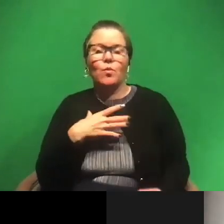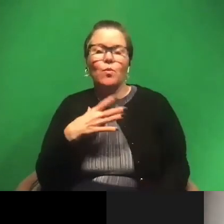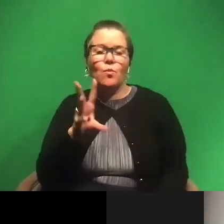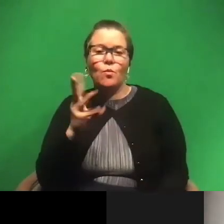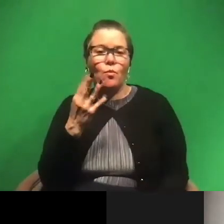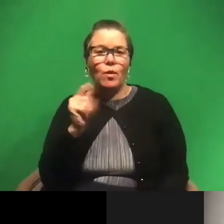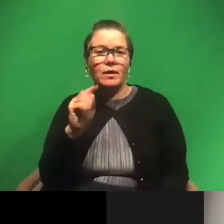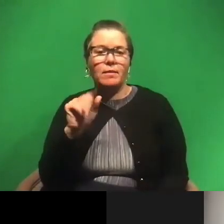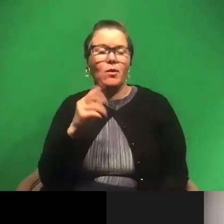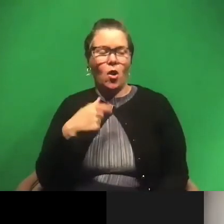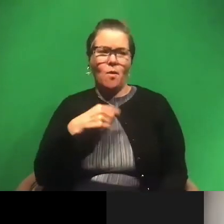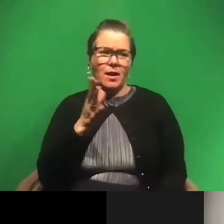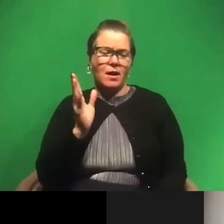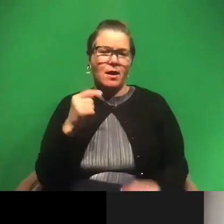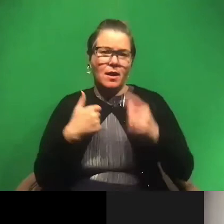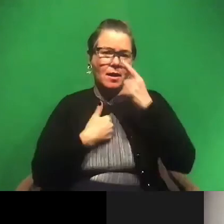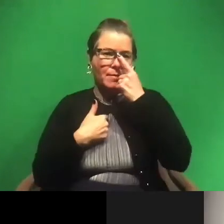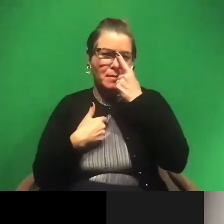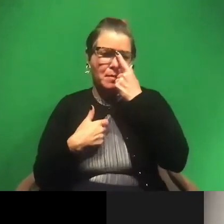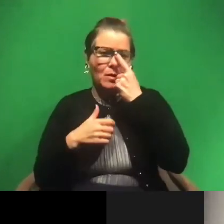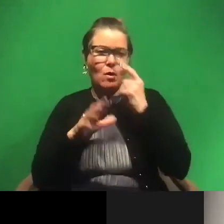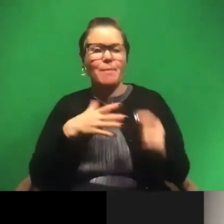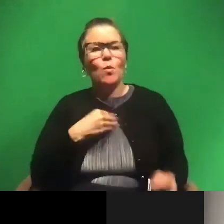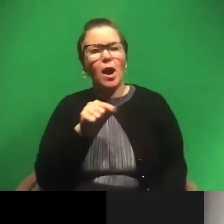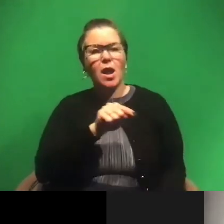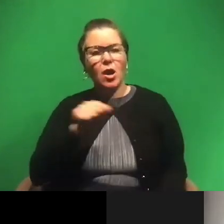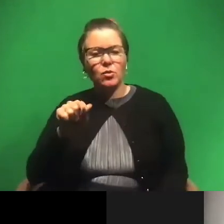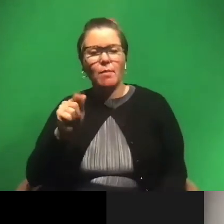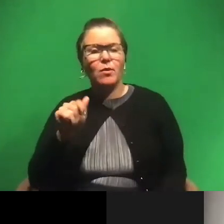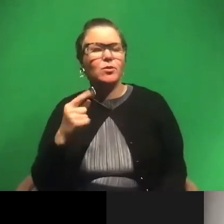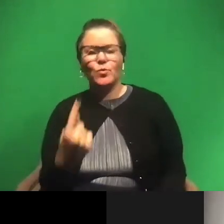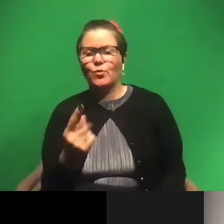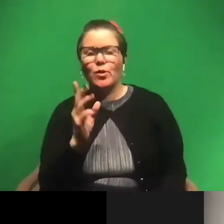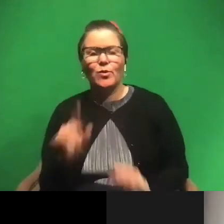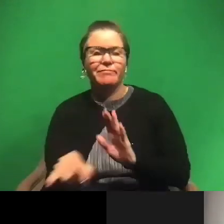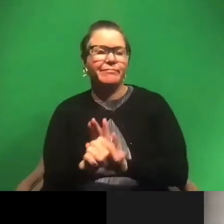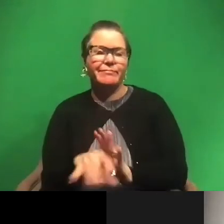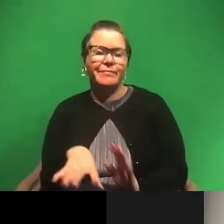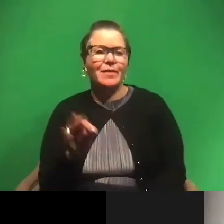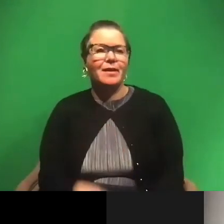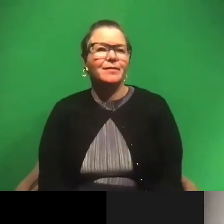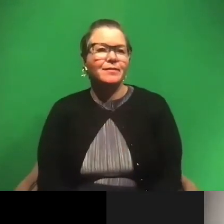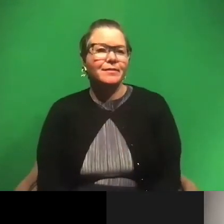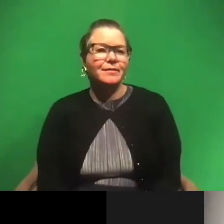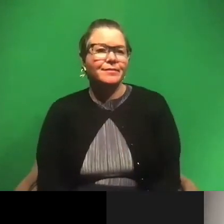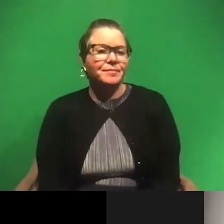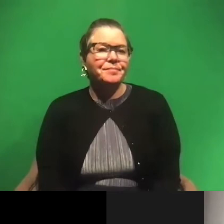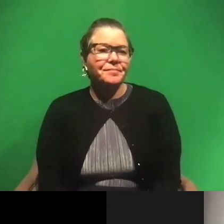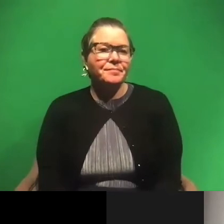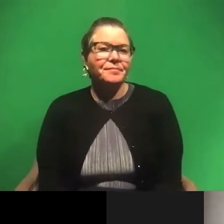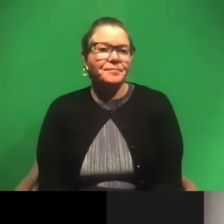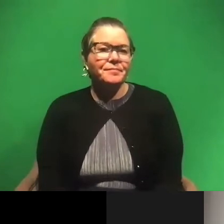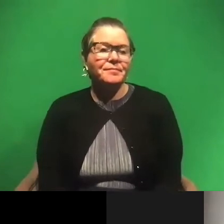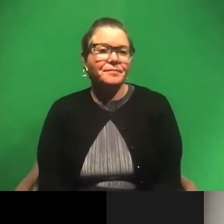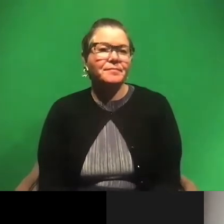my God. It might be white_abalone, but there's only one. You'll be able to find. There's probably only one white abalone TikTok account. Well,